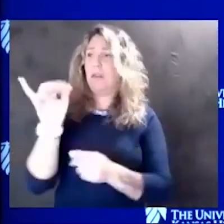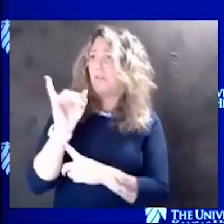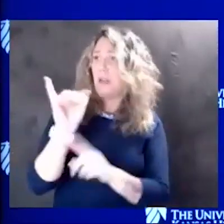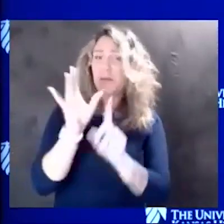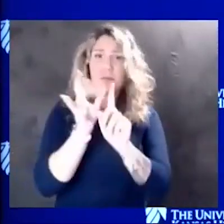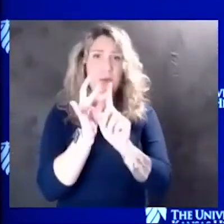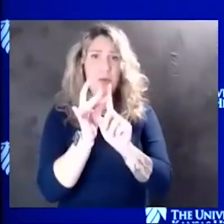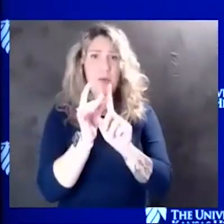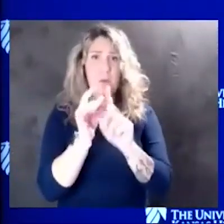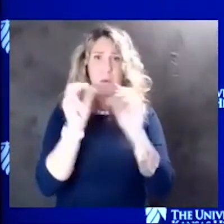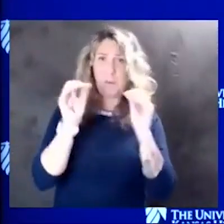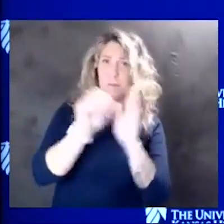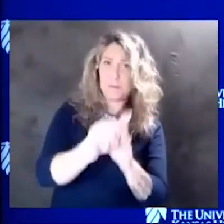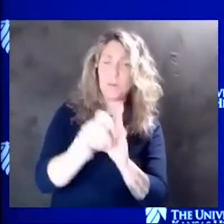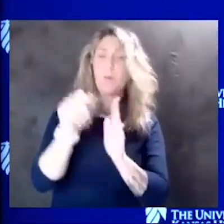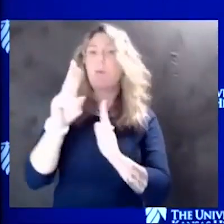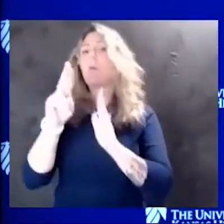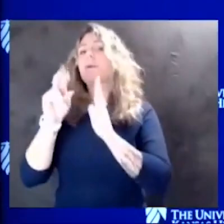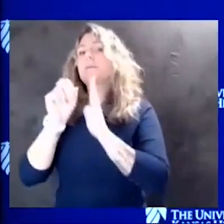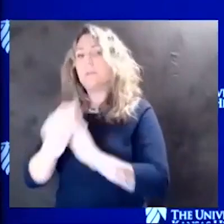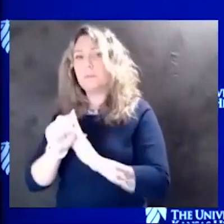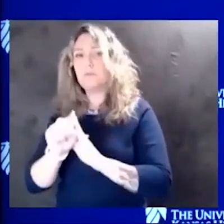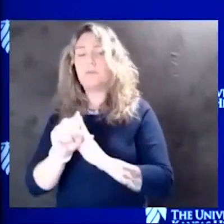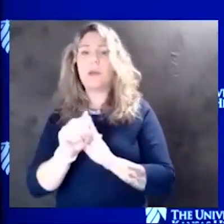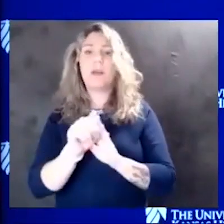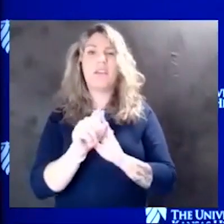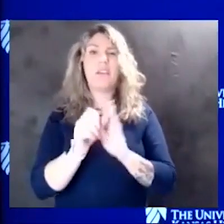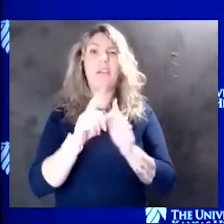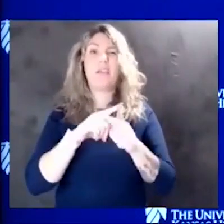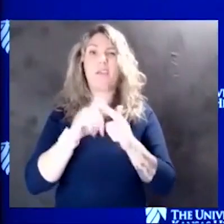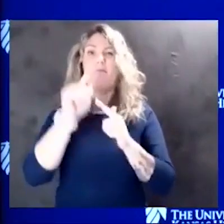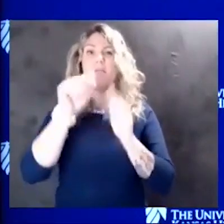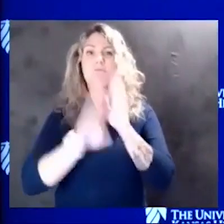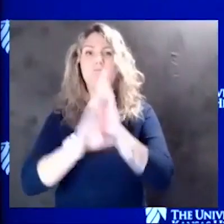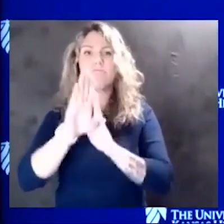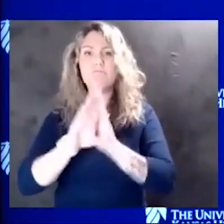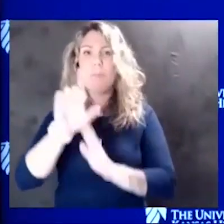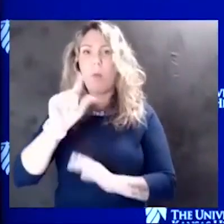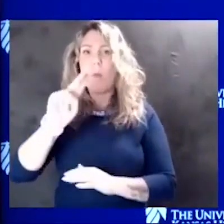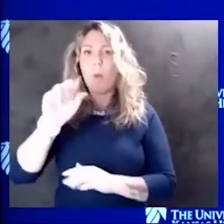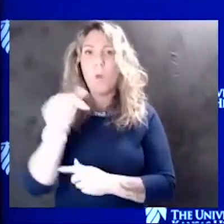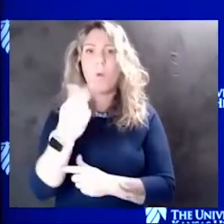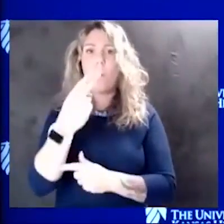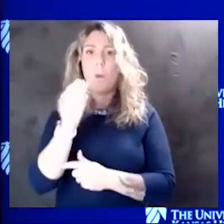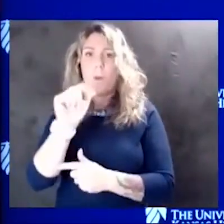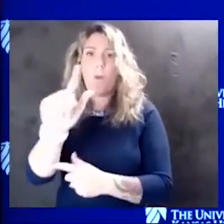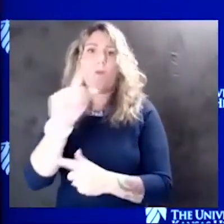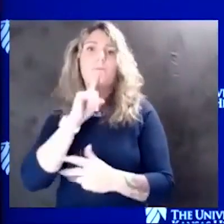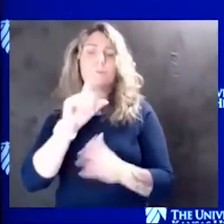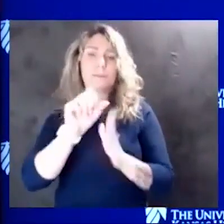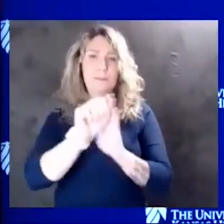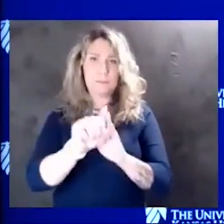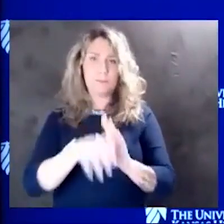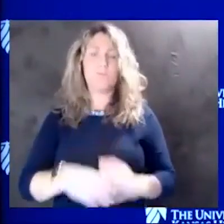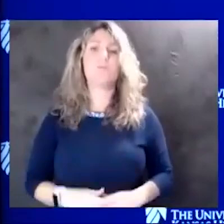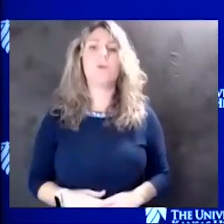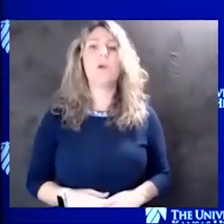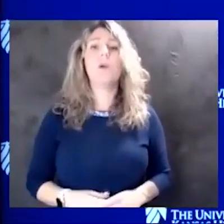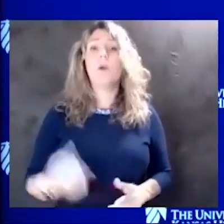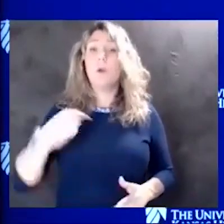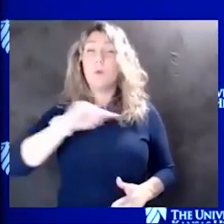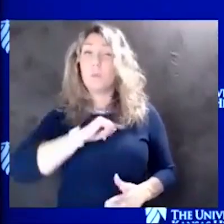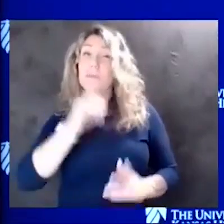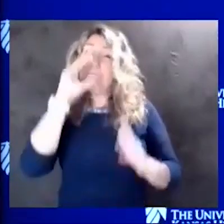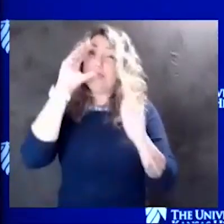go on to develop long haul syndrome. We don't really fully know that yet. We do anticipate that if you are